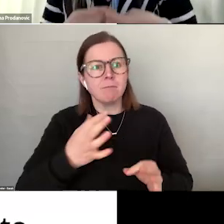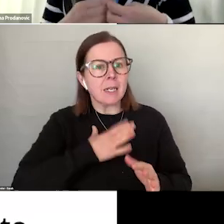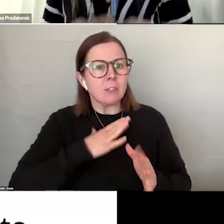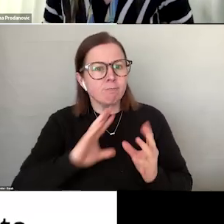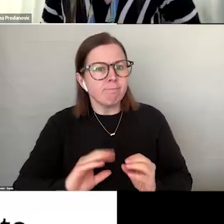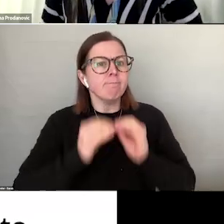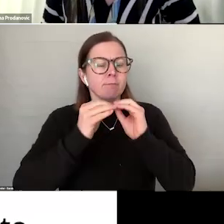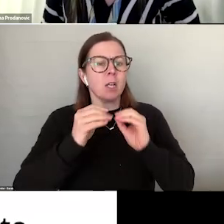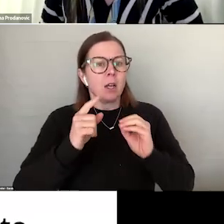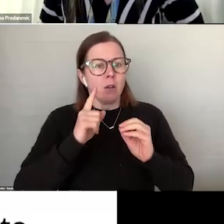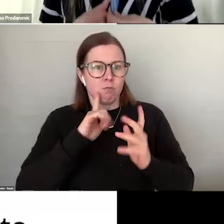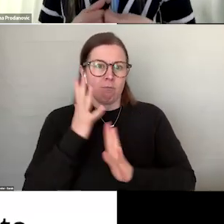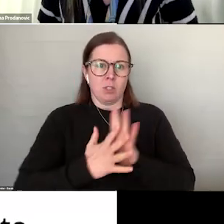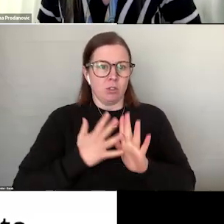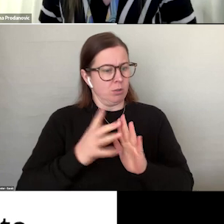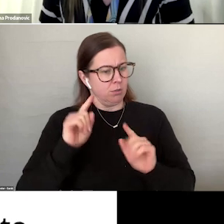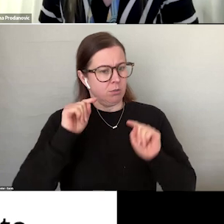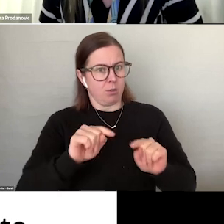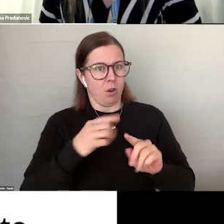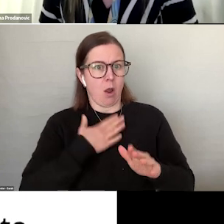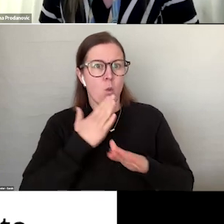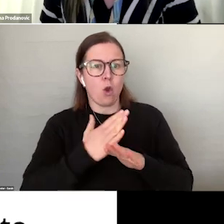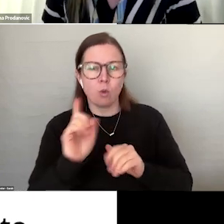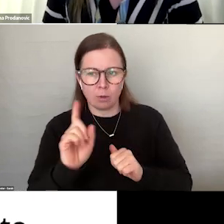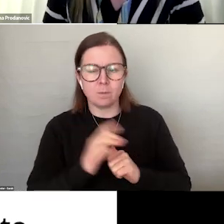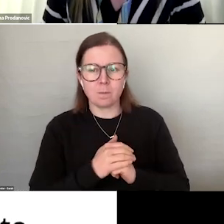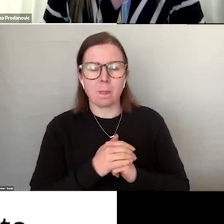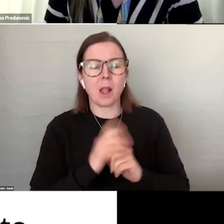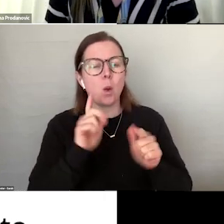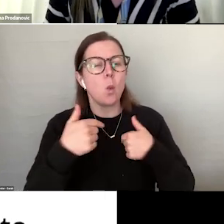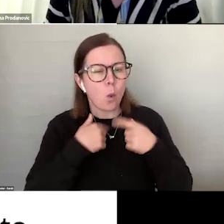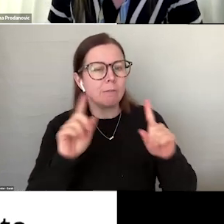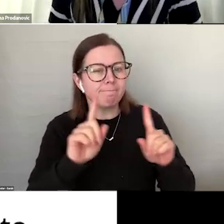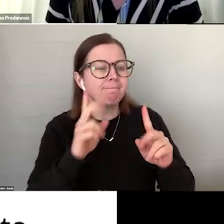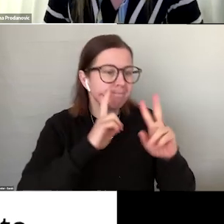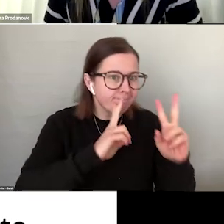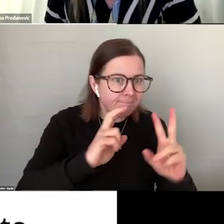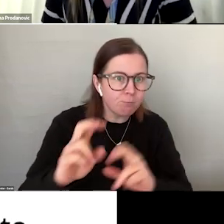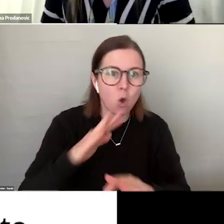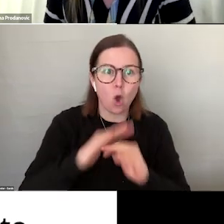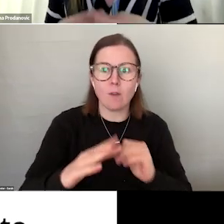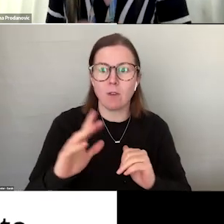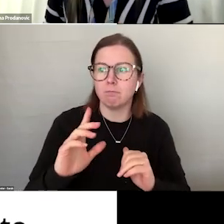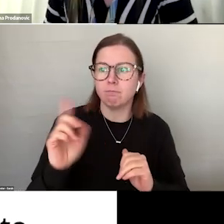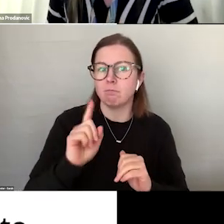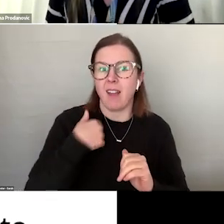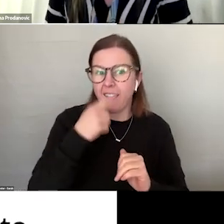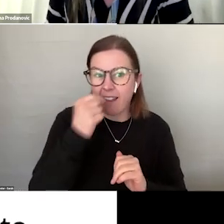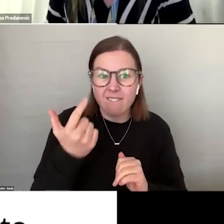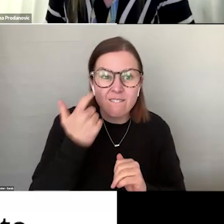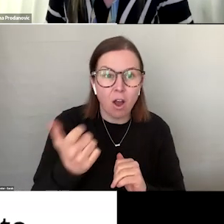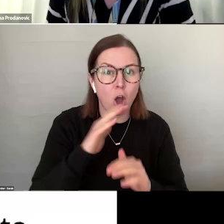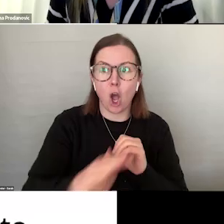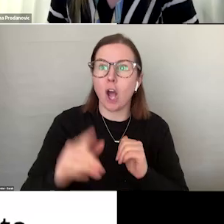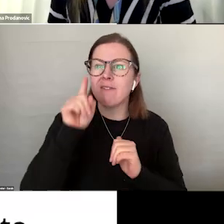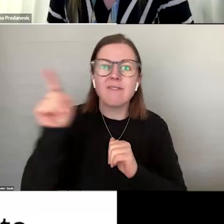for the purpose of this work. And how we did this is we looked at everything that we could find that has been written about models